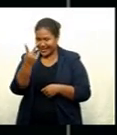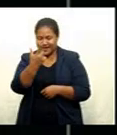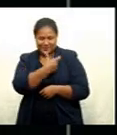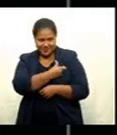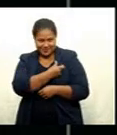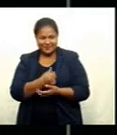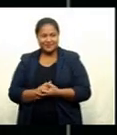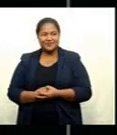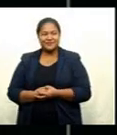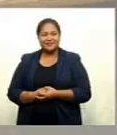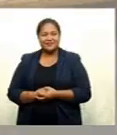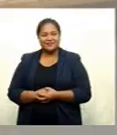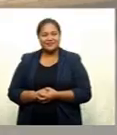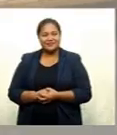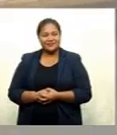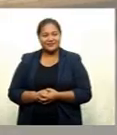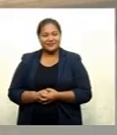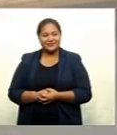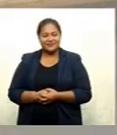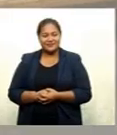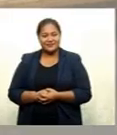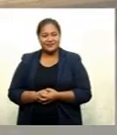Elena Torangaview has more.